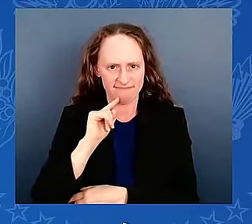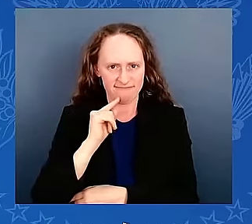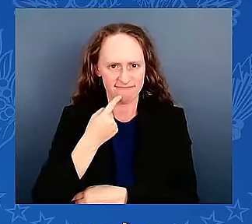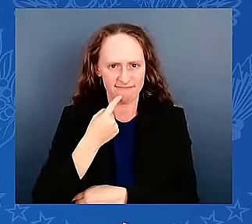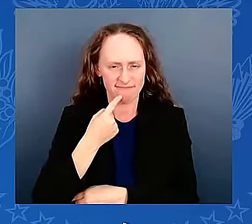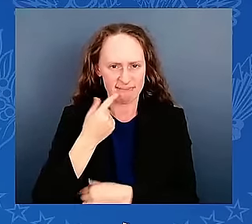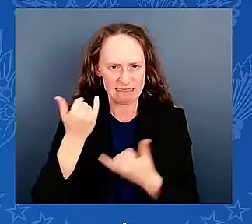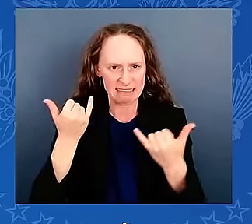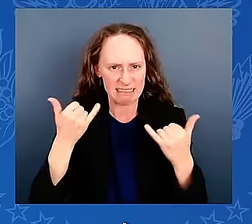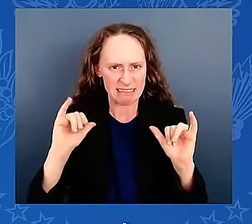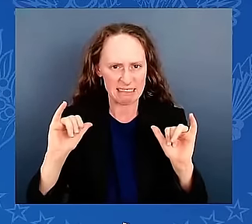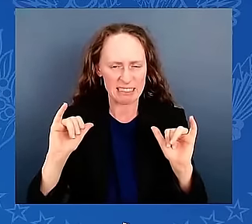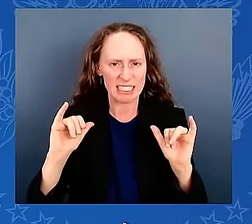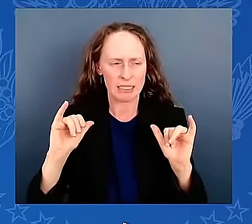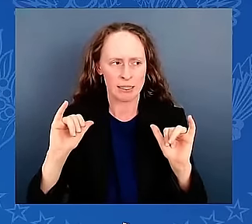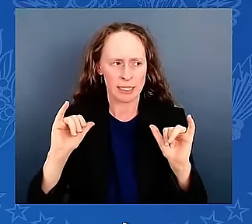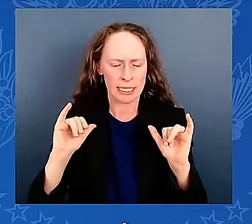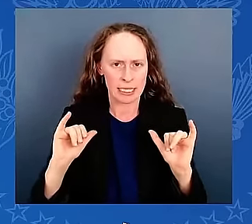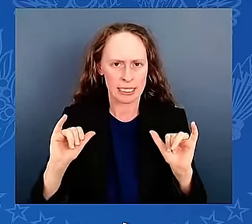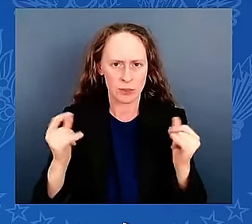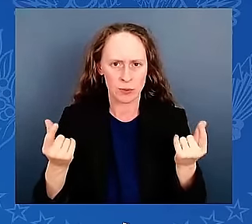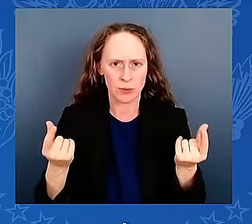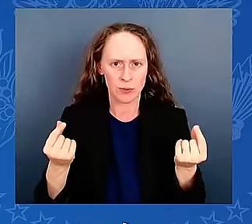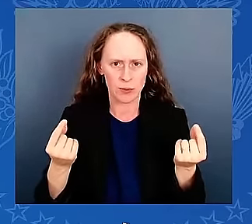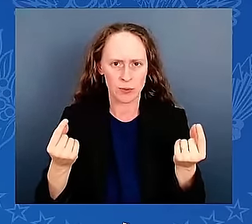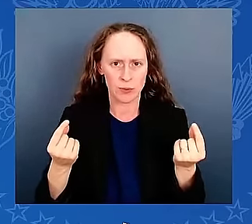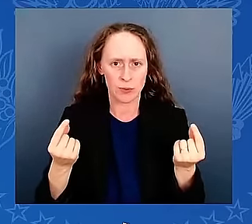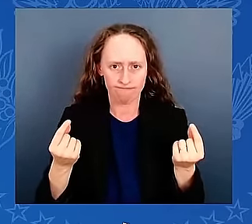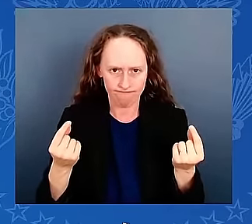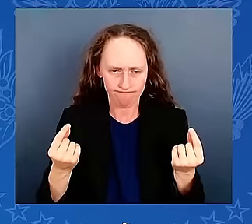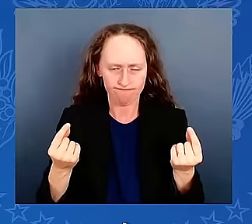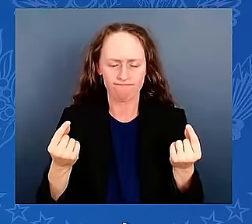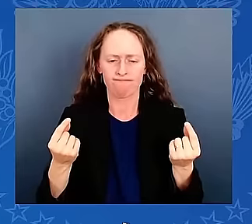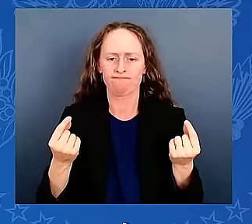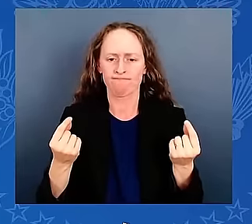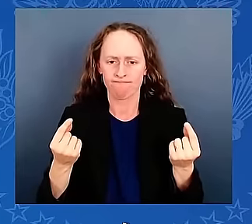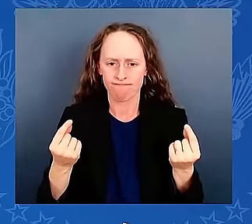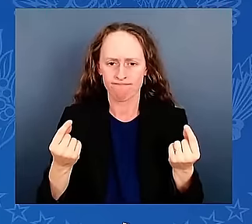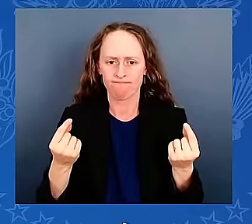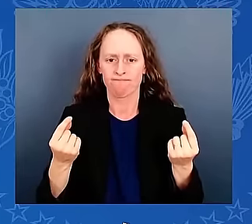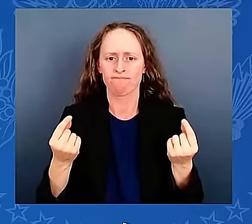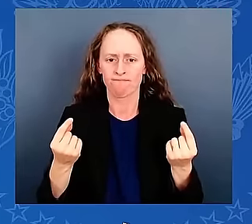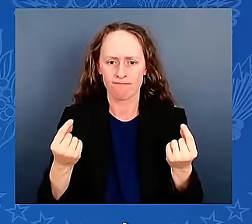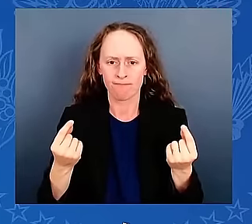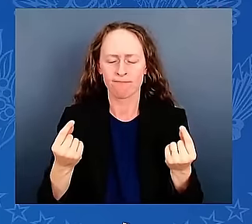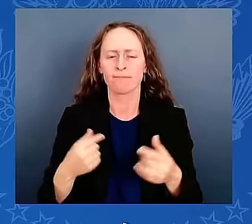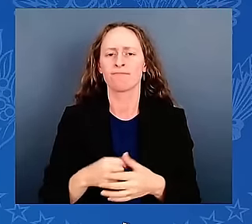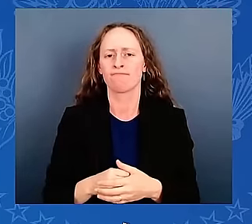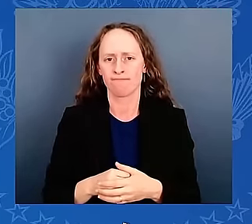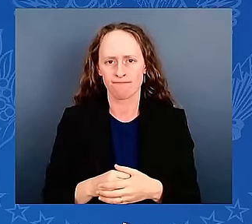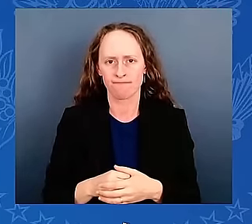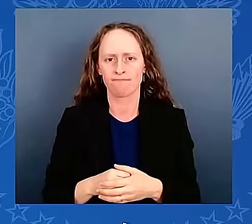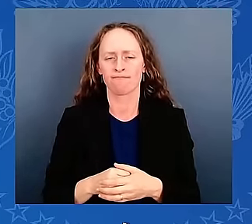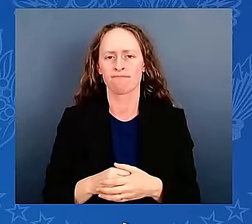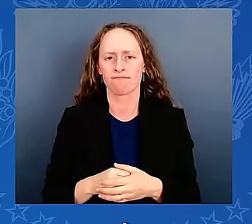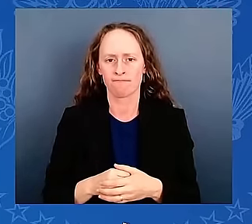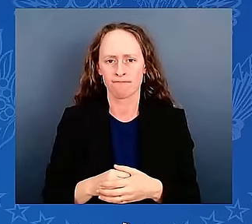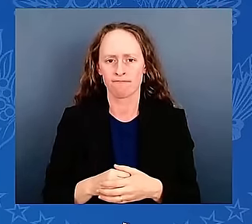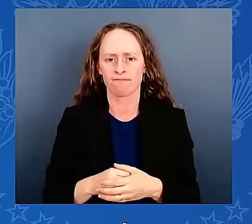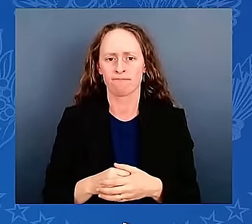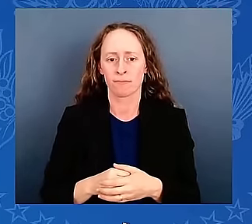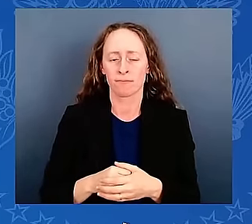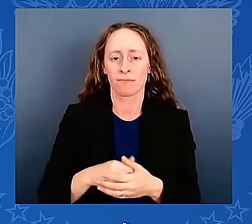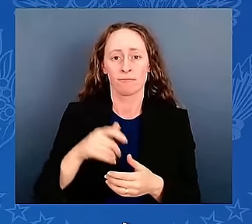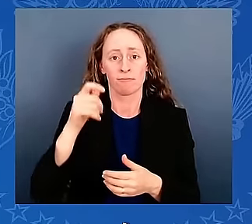although it often manifested itself in the form of unspeakable violence against Black people, whether it was